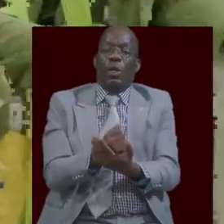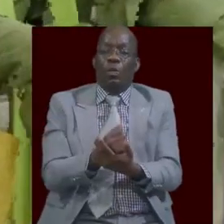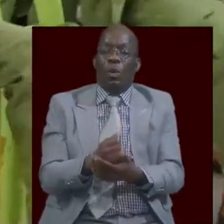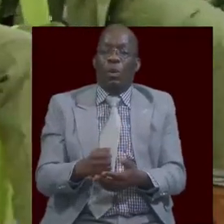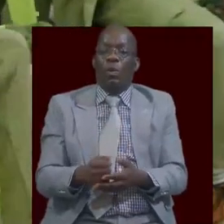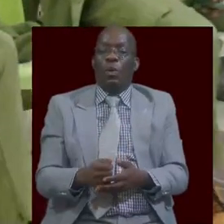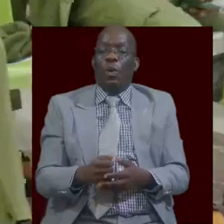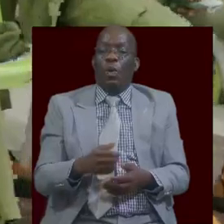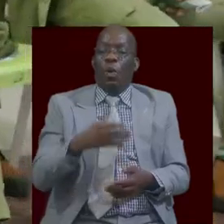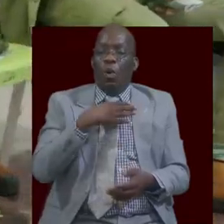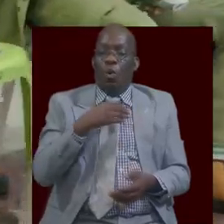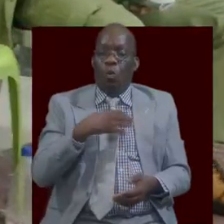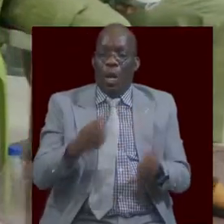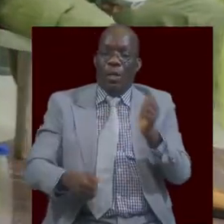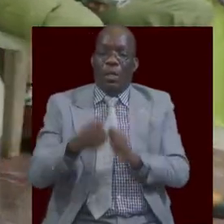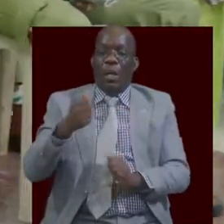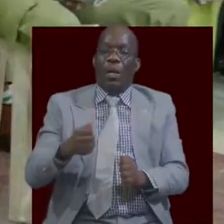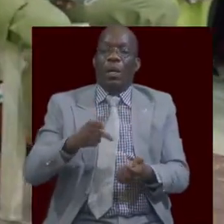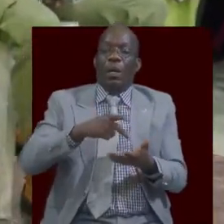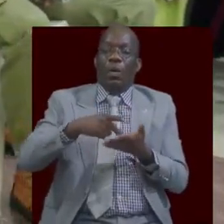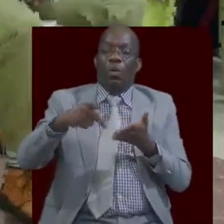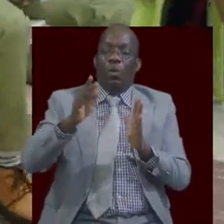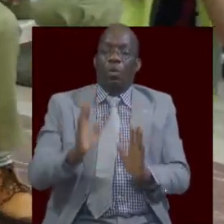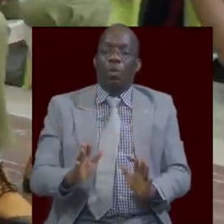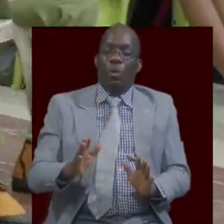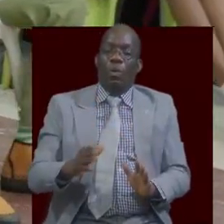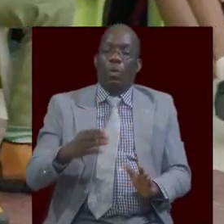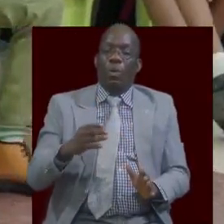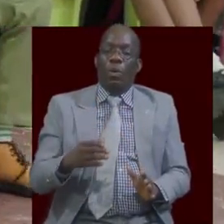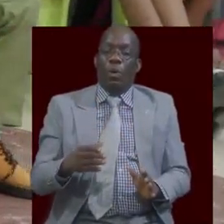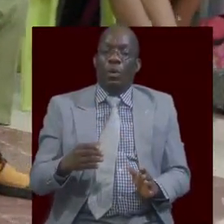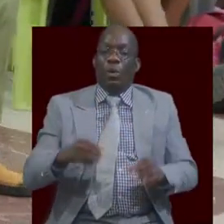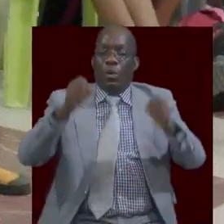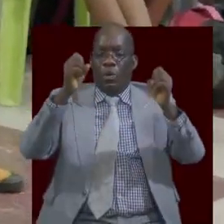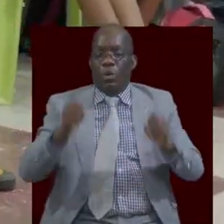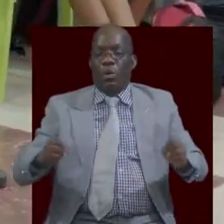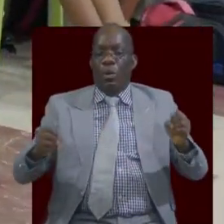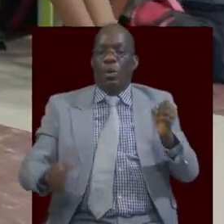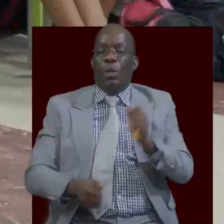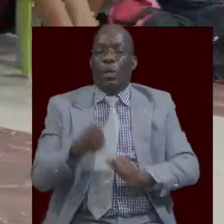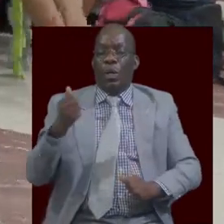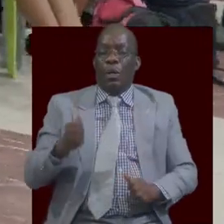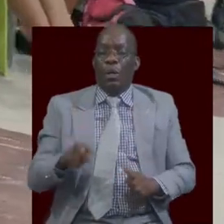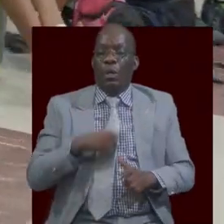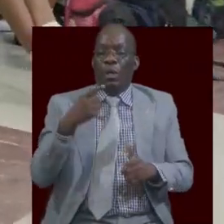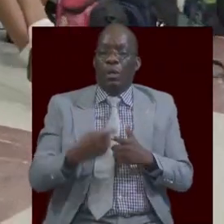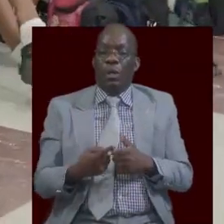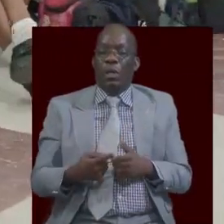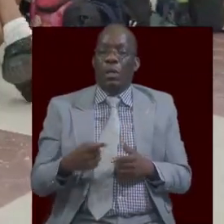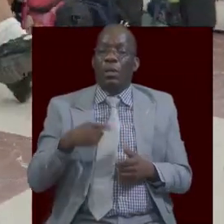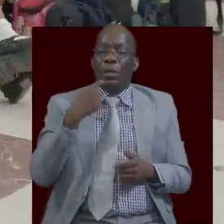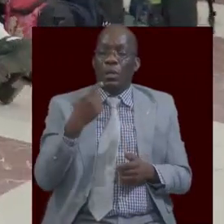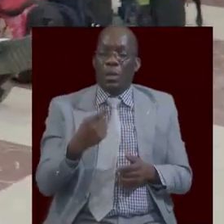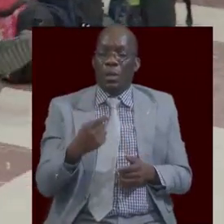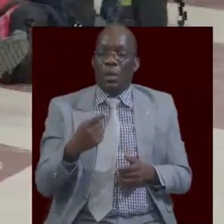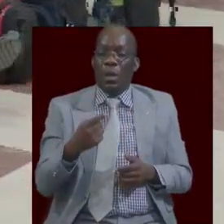brighter, purer, stronger. And then he said, can you show me those two